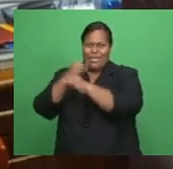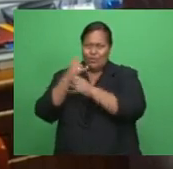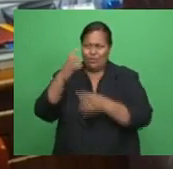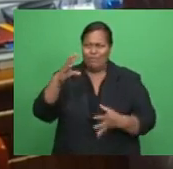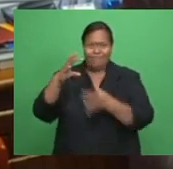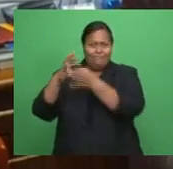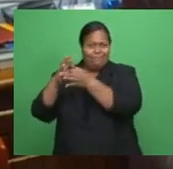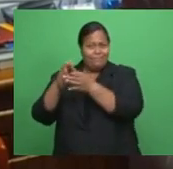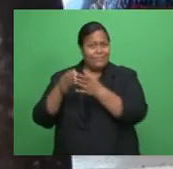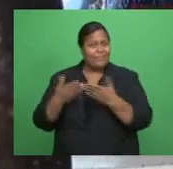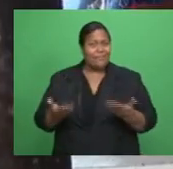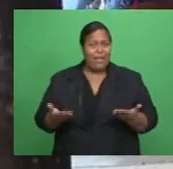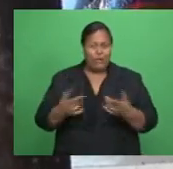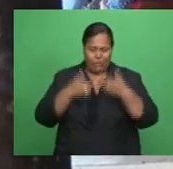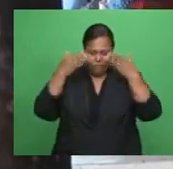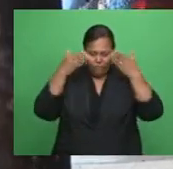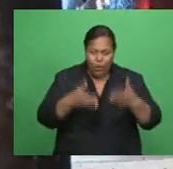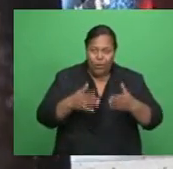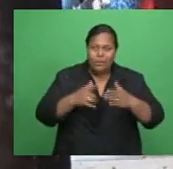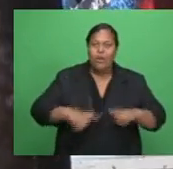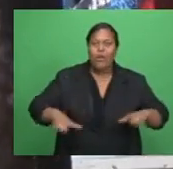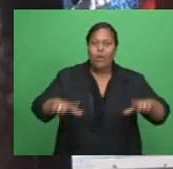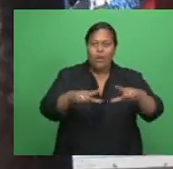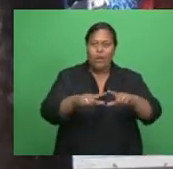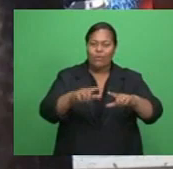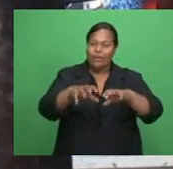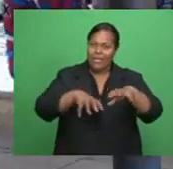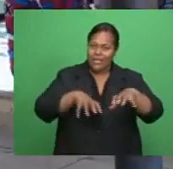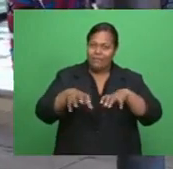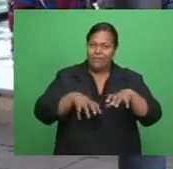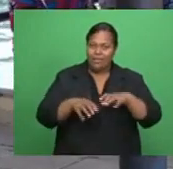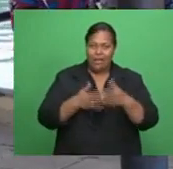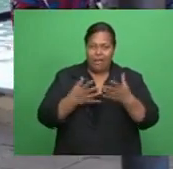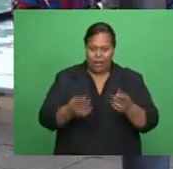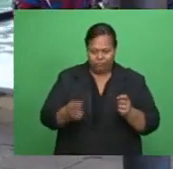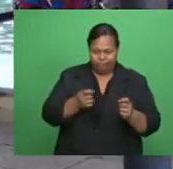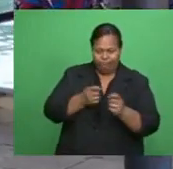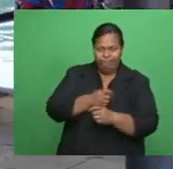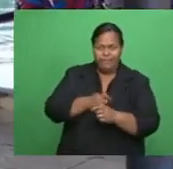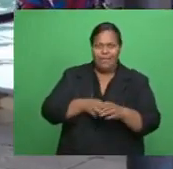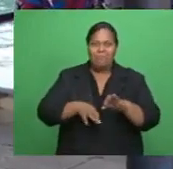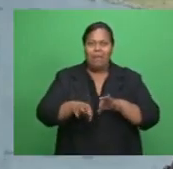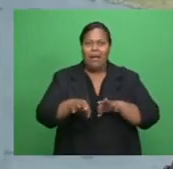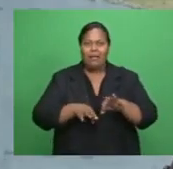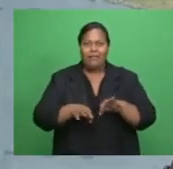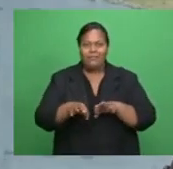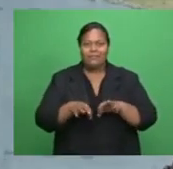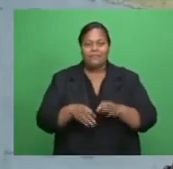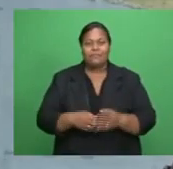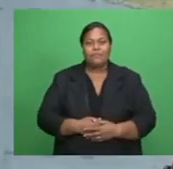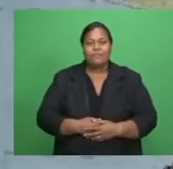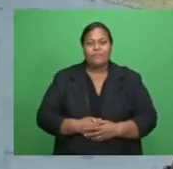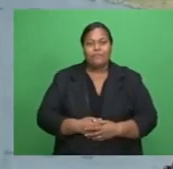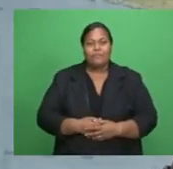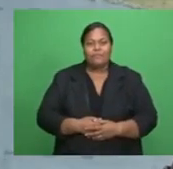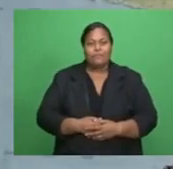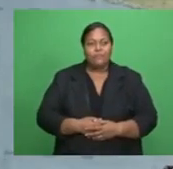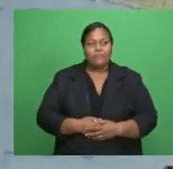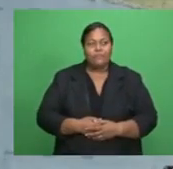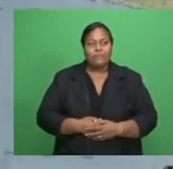moment, they will focus more on local activities and re-strategizing operations. The figure that we were given on